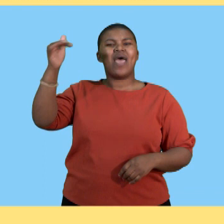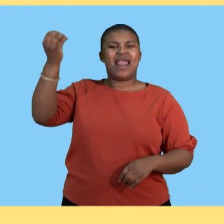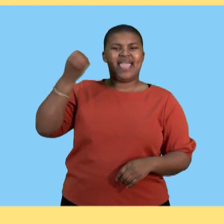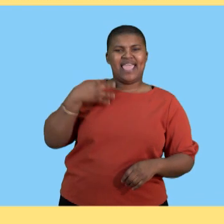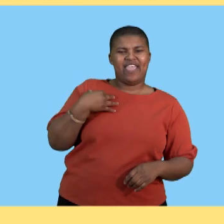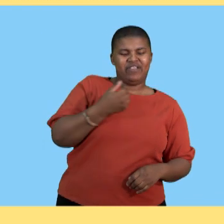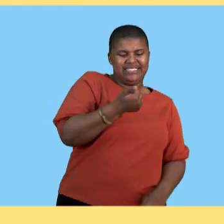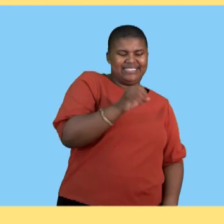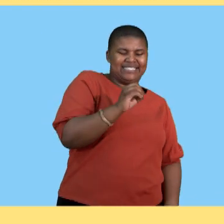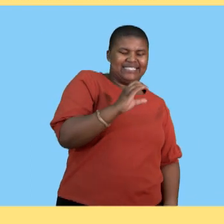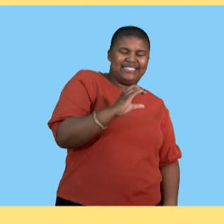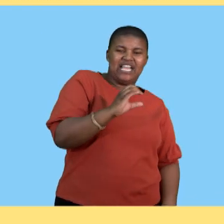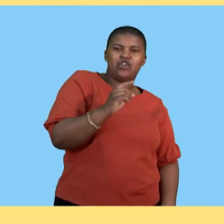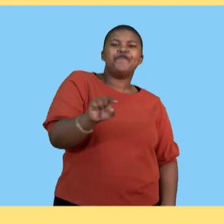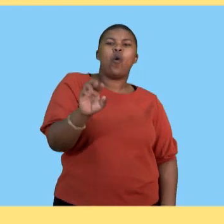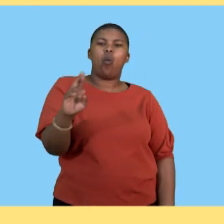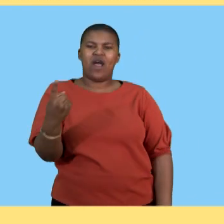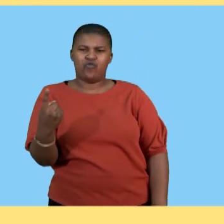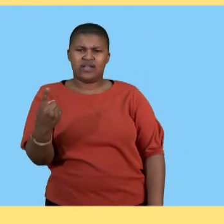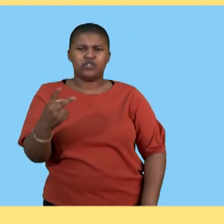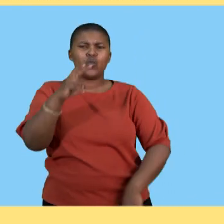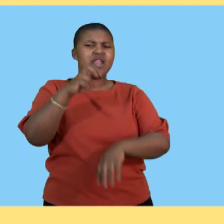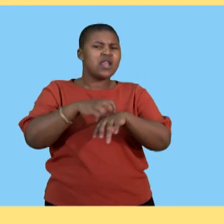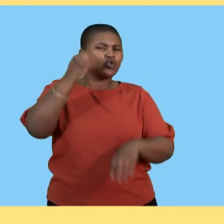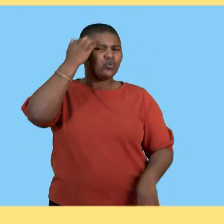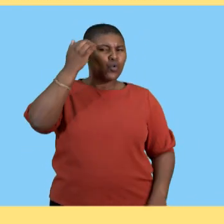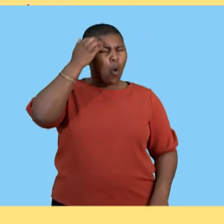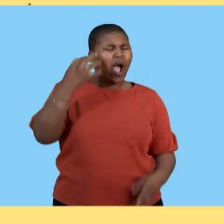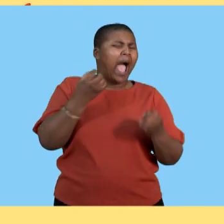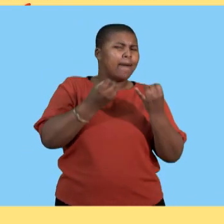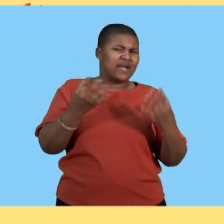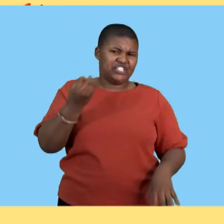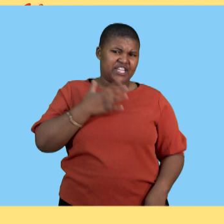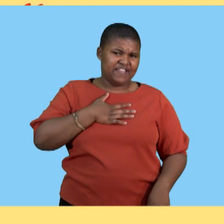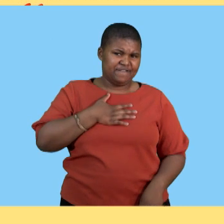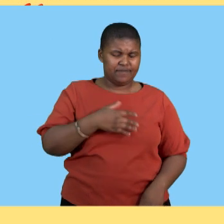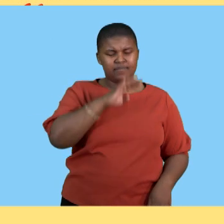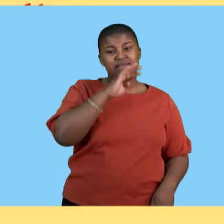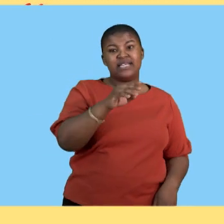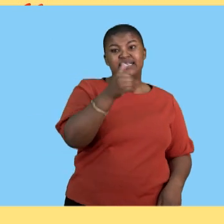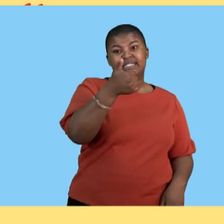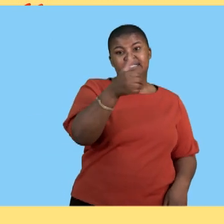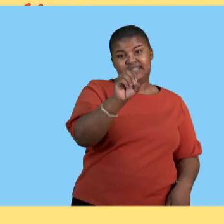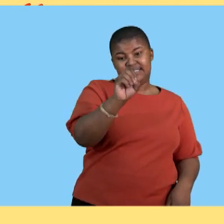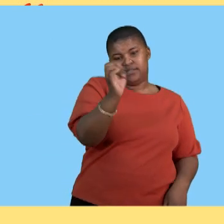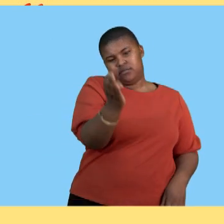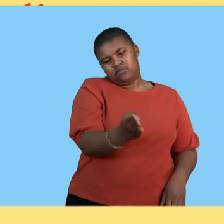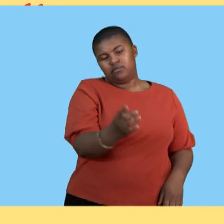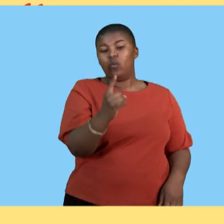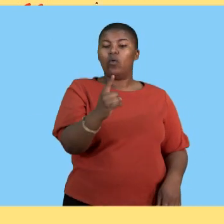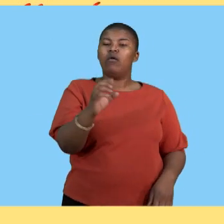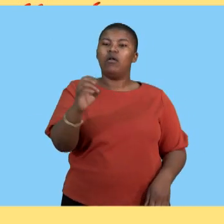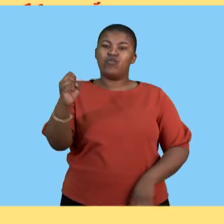cover 60 cents. So we now need to know how much would they give us. They'll cover 60 cents in the